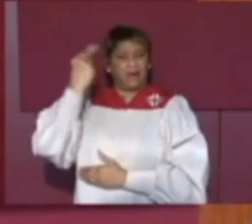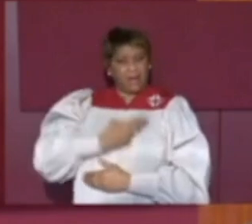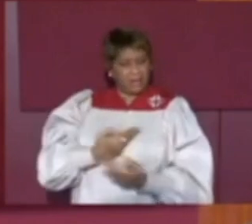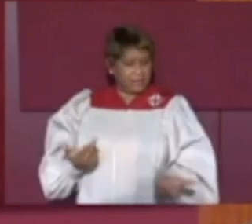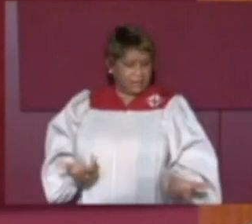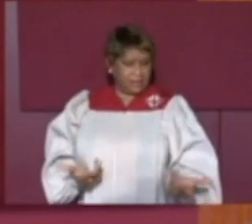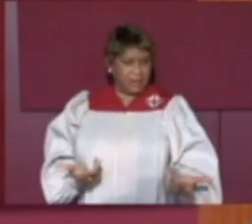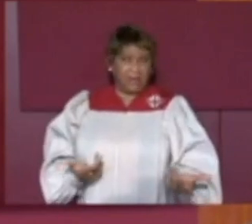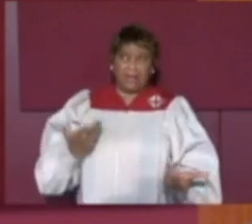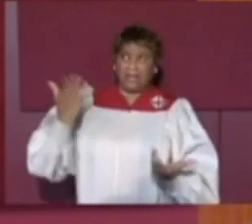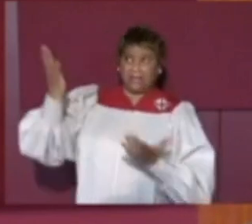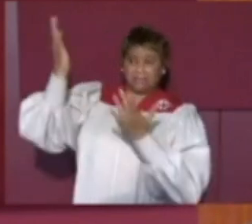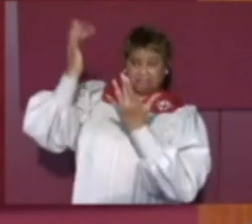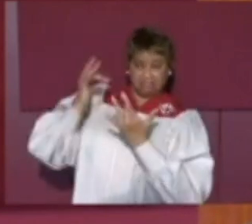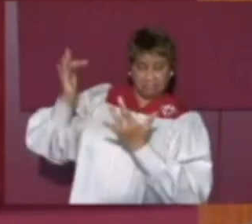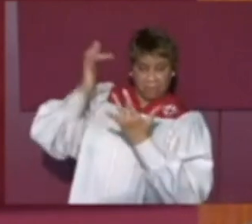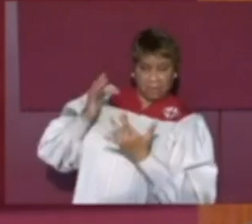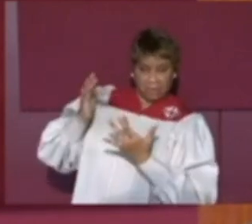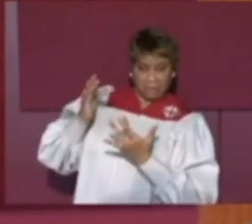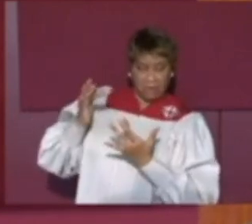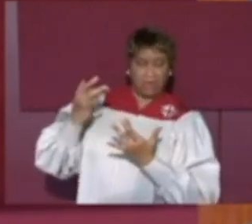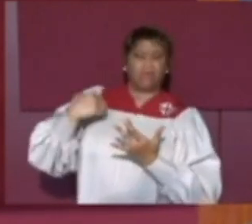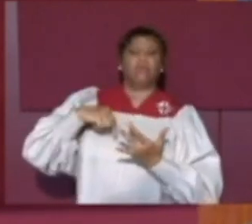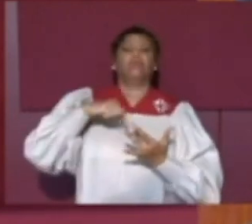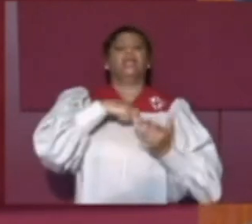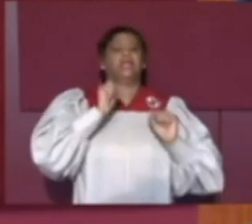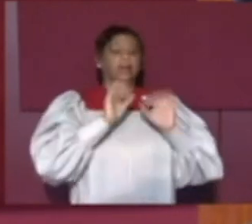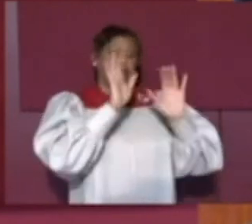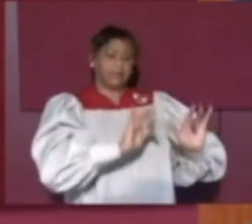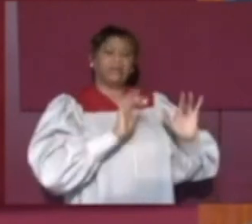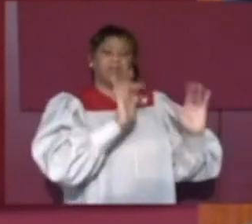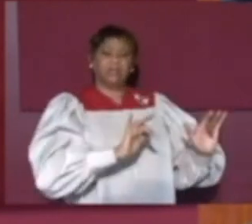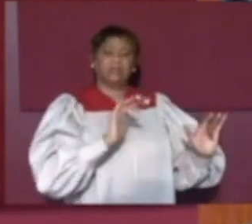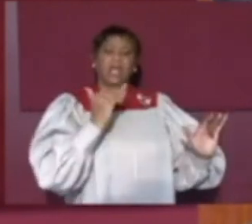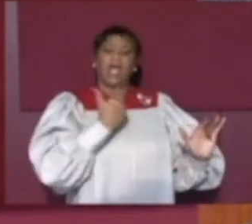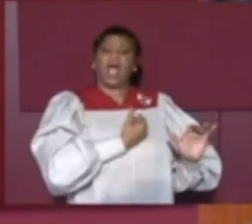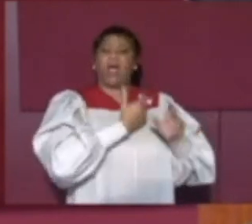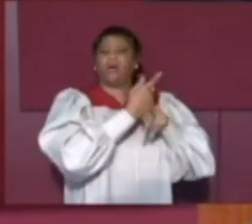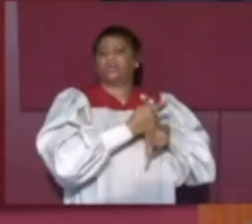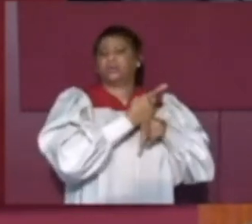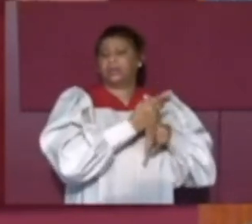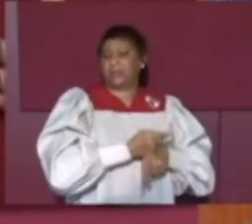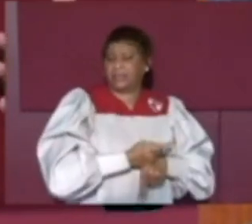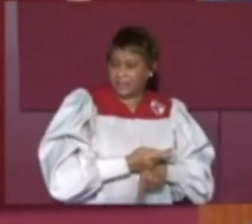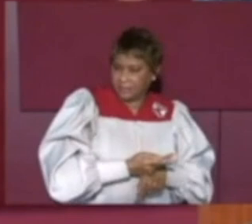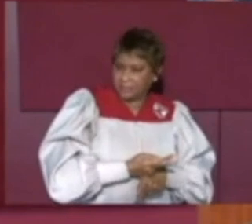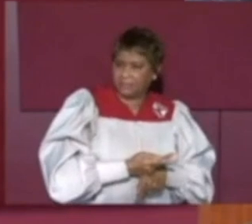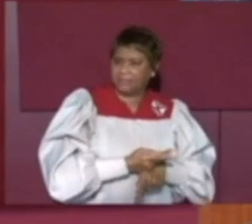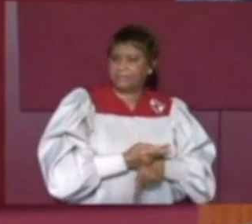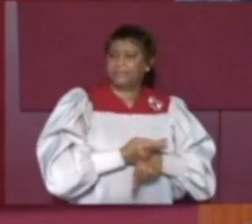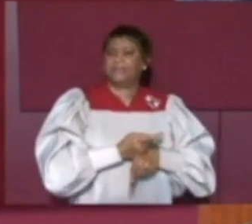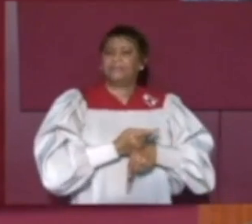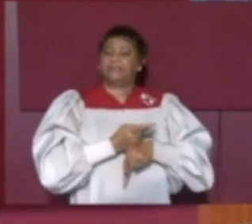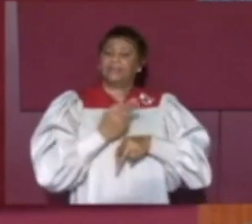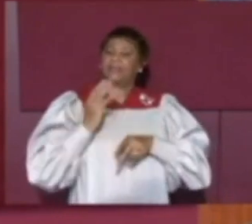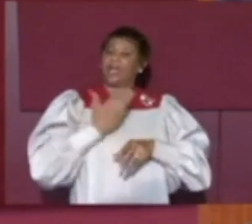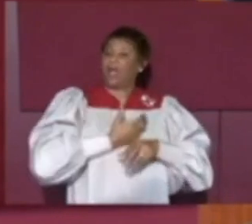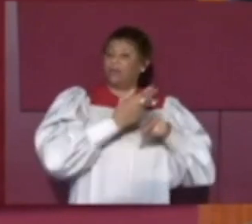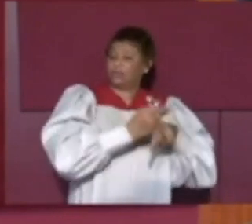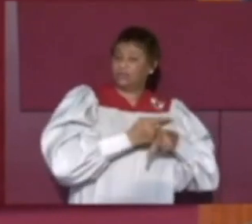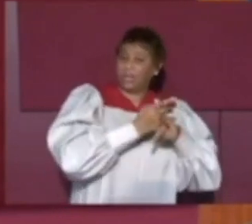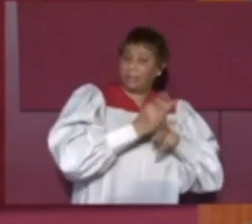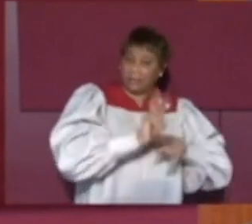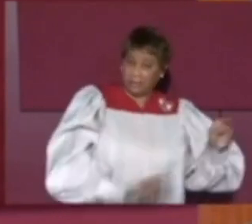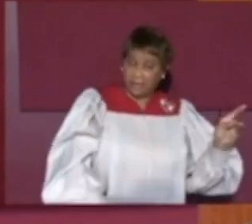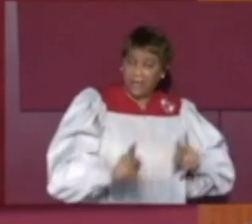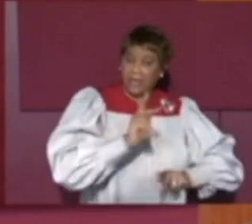be merciful, then we can be merciful. Our treatment, and this is from the Sunday message, I'm just carrying it over, our treatment